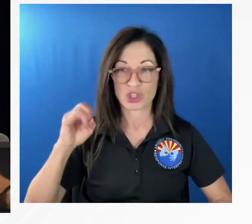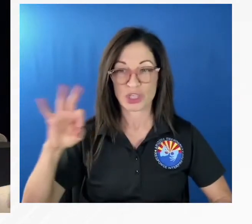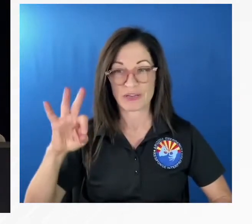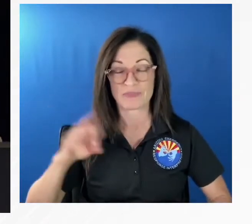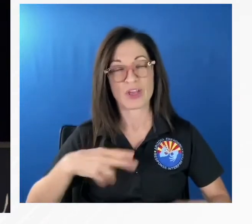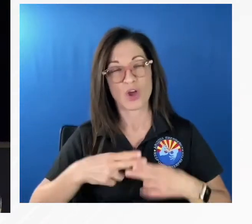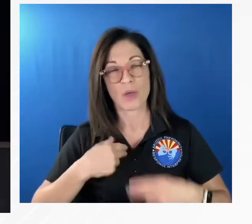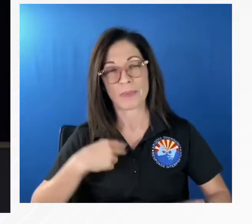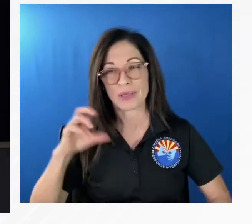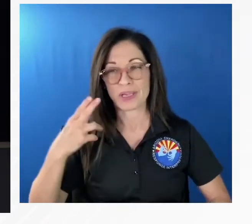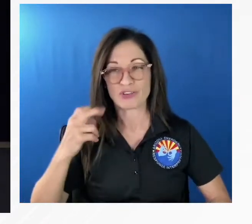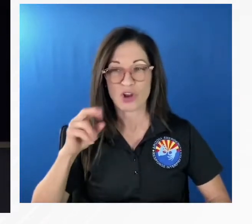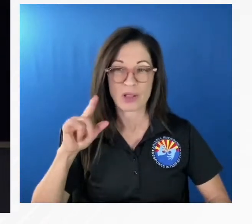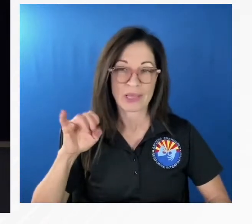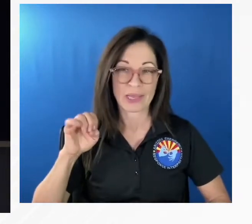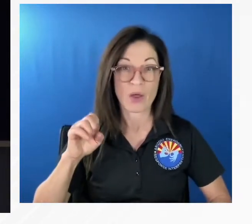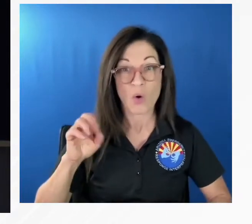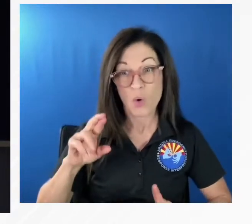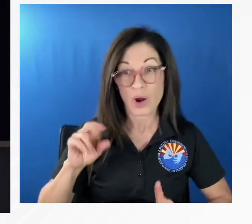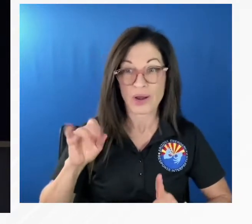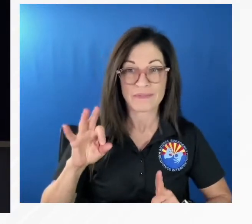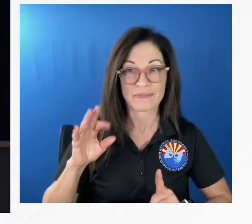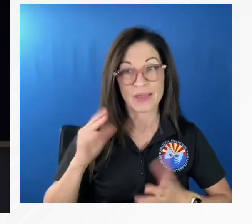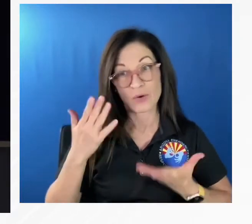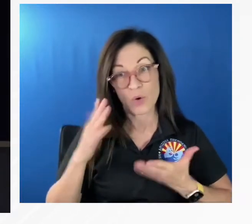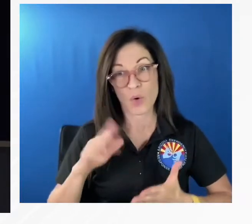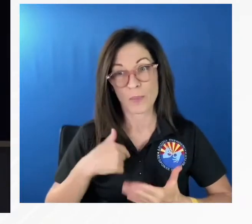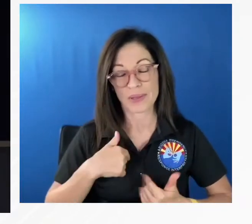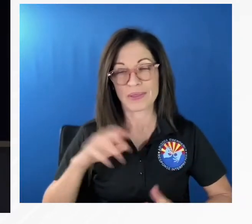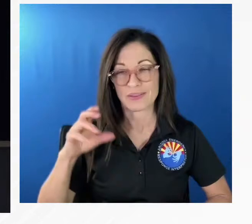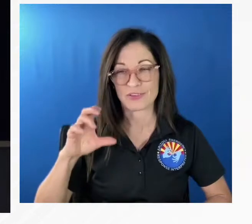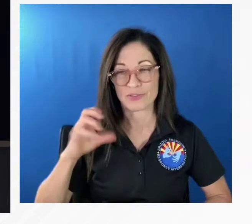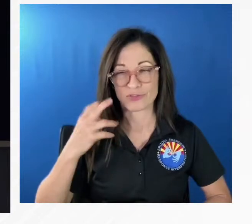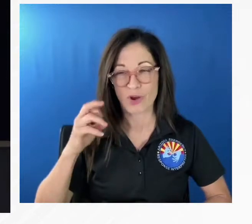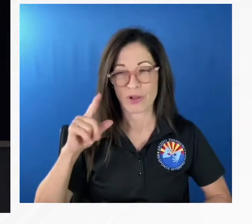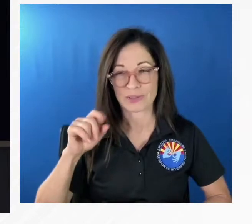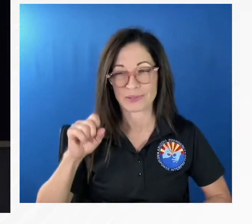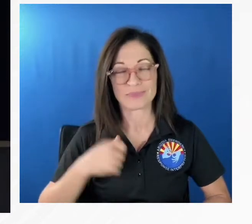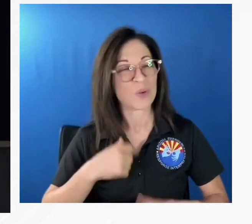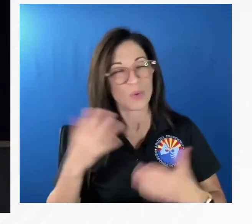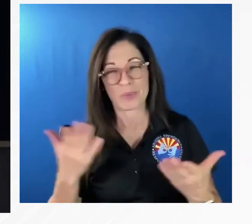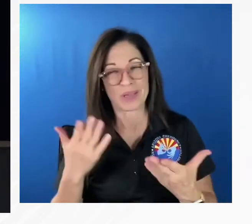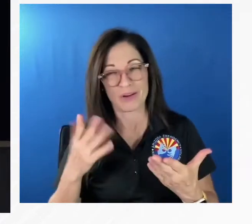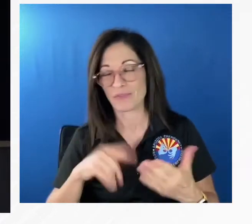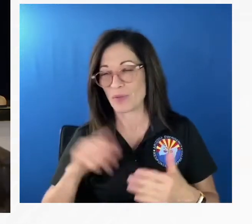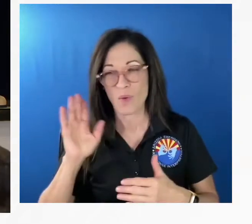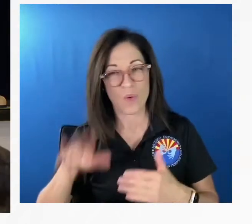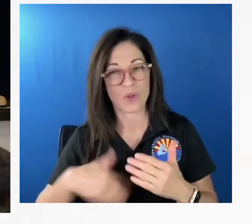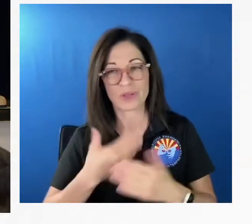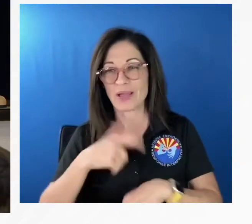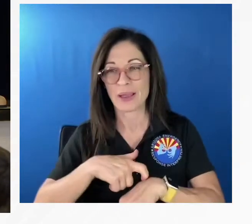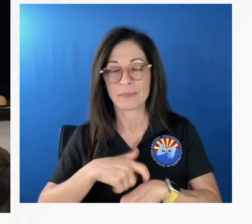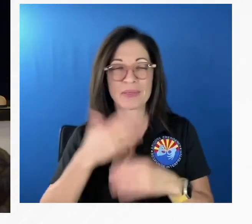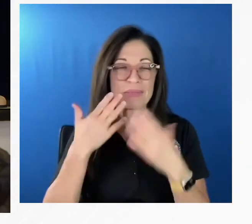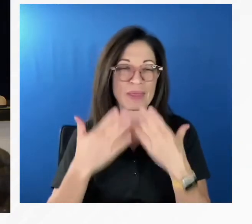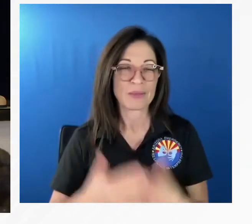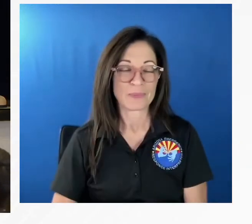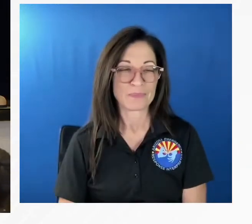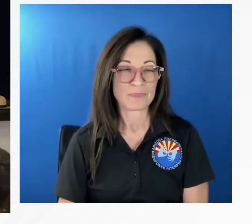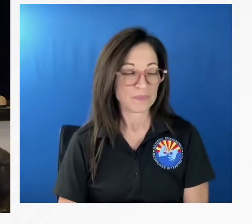they call me Charles. So by all means, we're here, and I'll be here for the duration of the incident. Thank you.